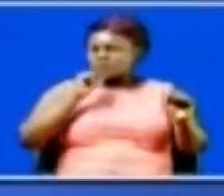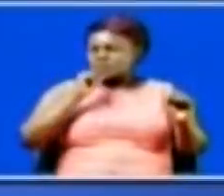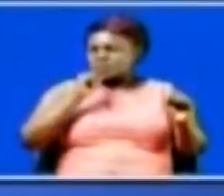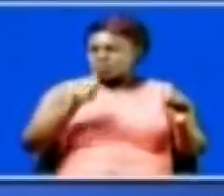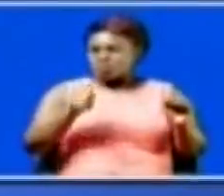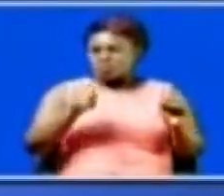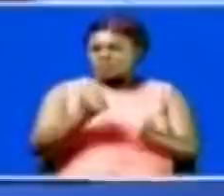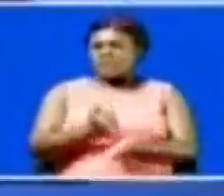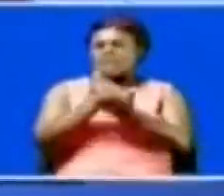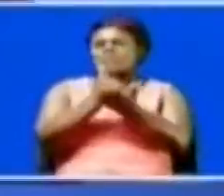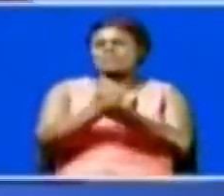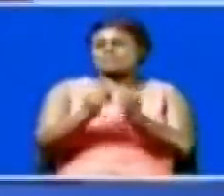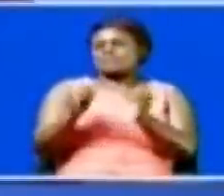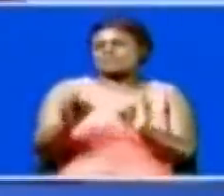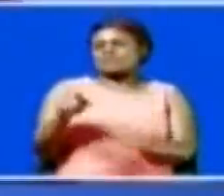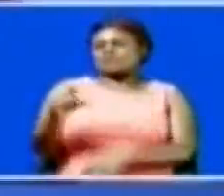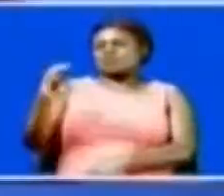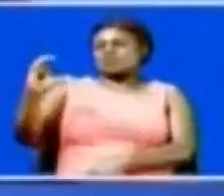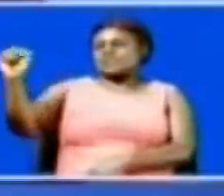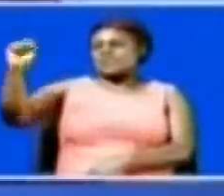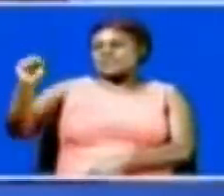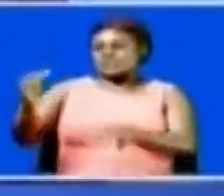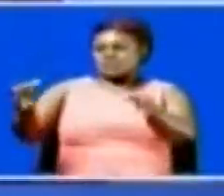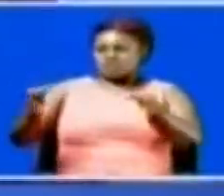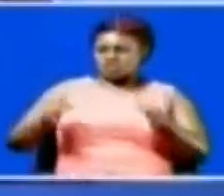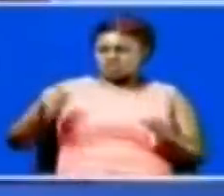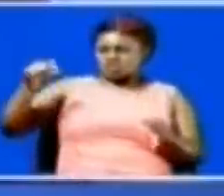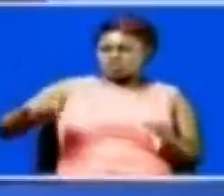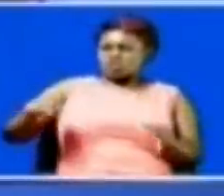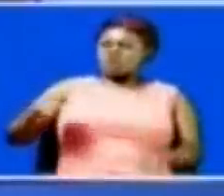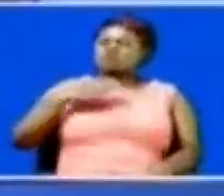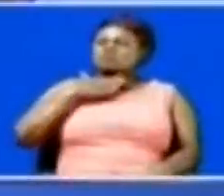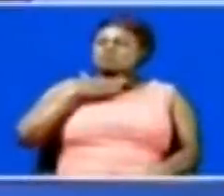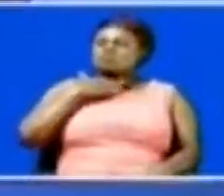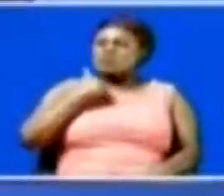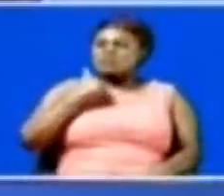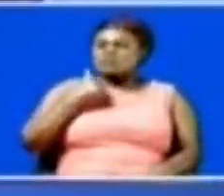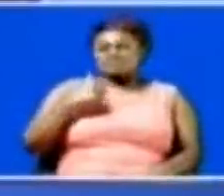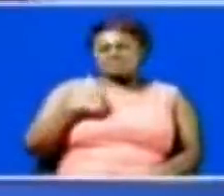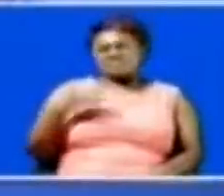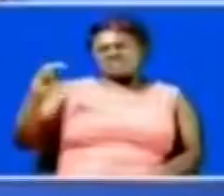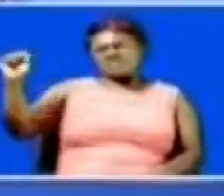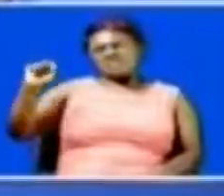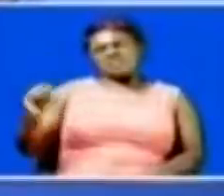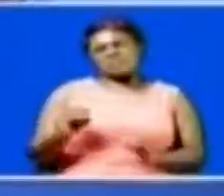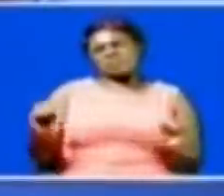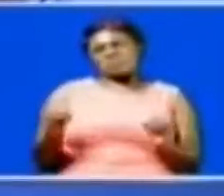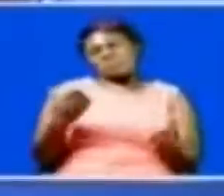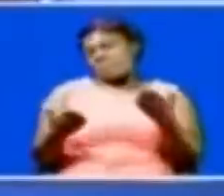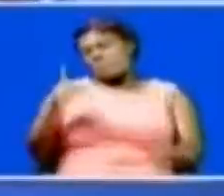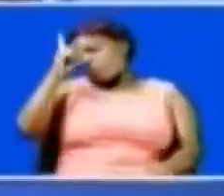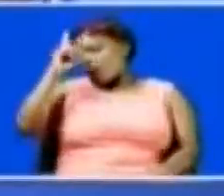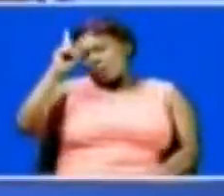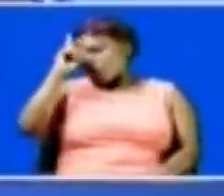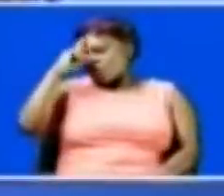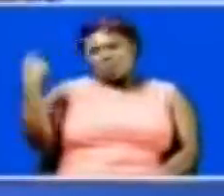it for you. So if you are a CS Treasury today, you're seeking to raise money. I would not be CS Treasury, so let's not speak